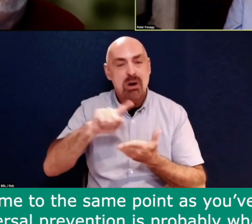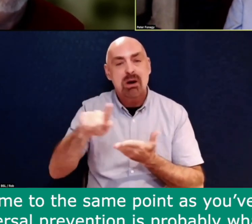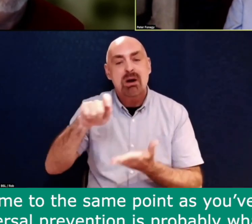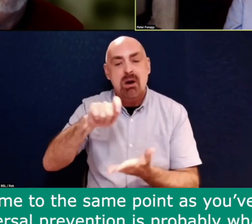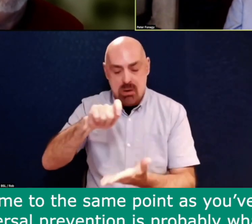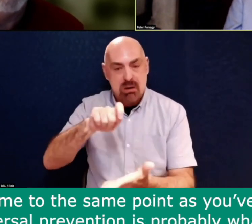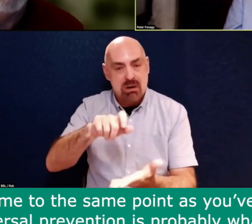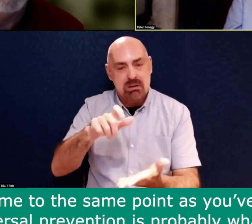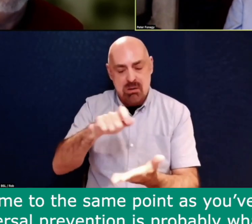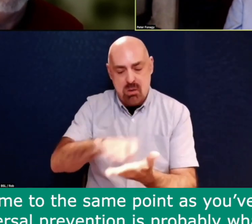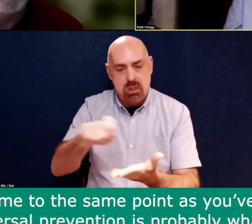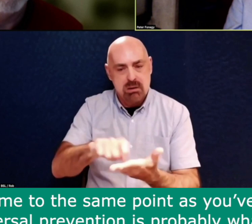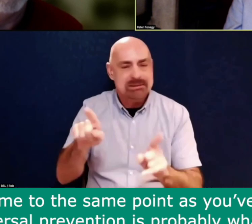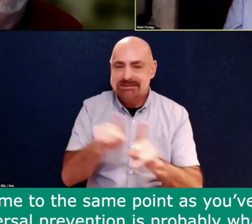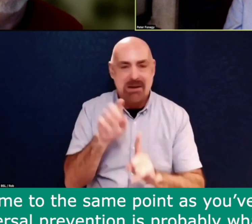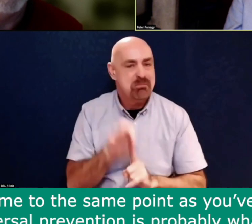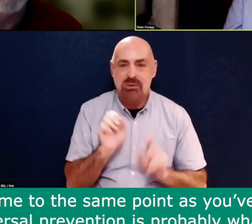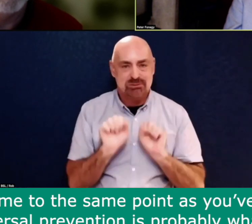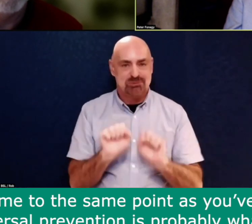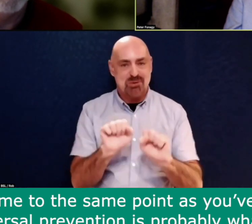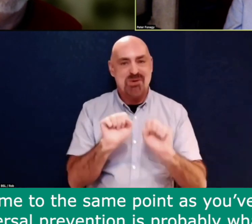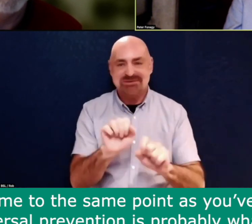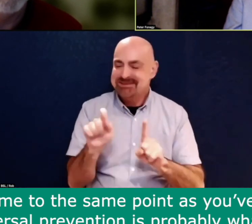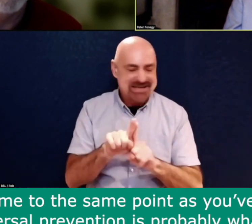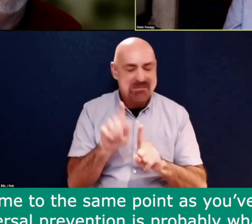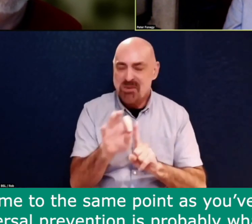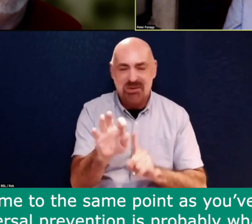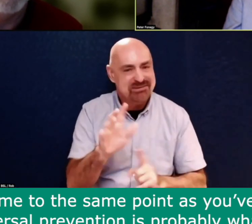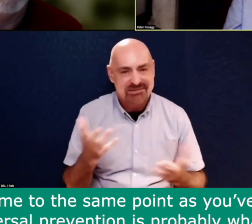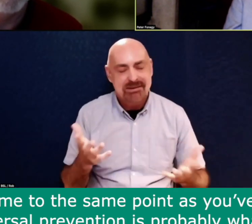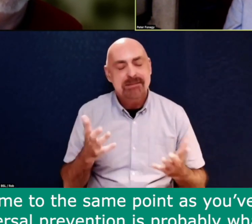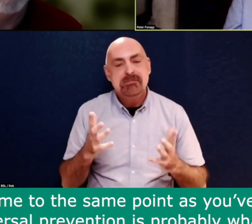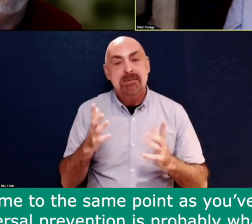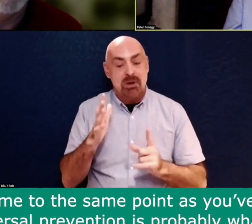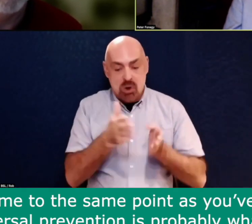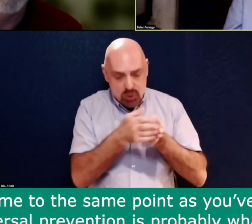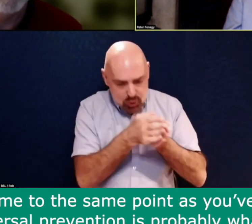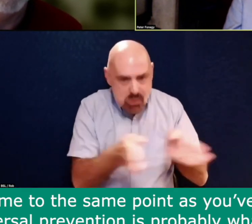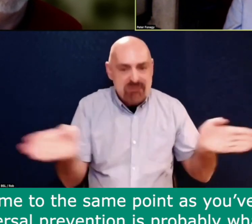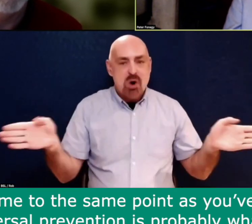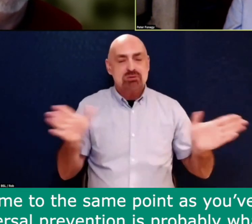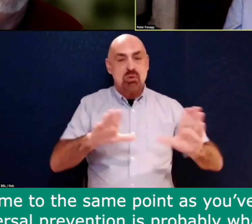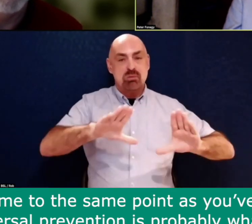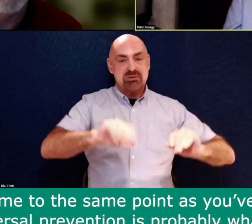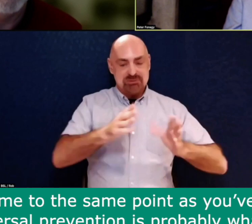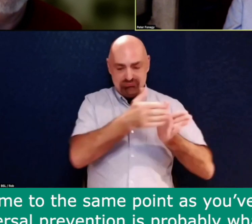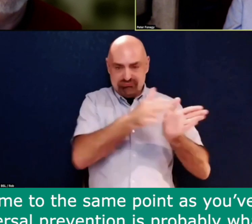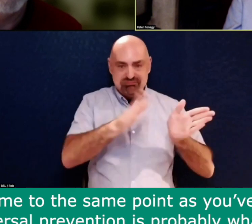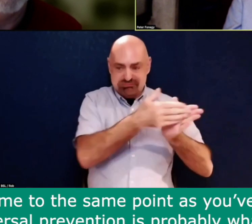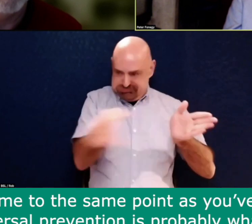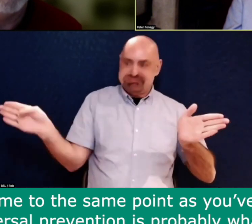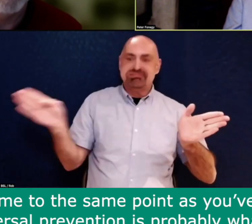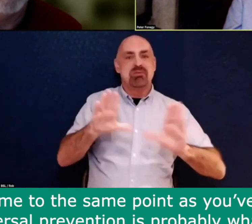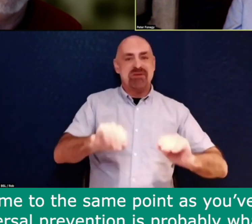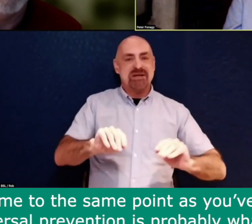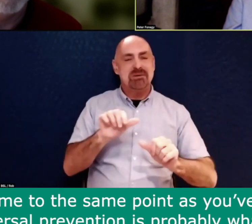to the same point as you've presented here, which is universal prevention is